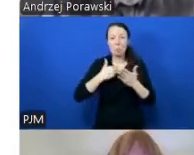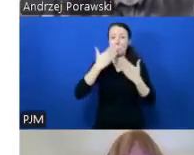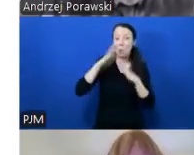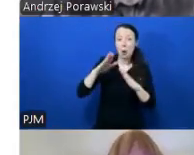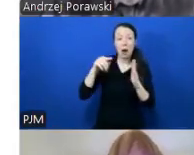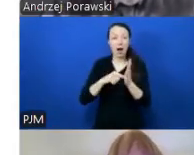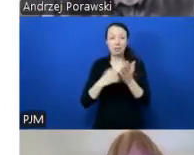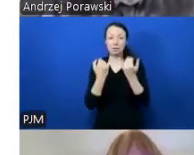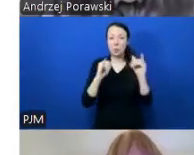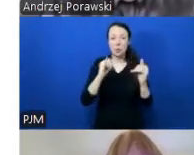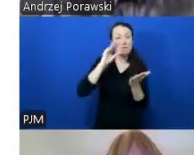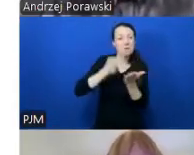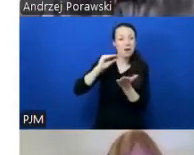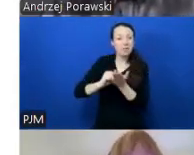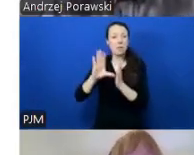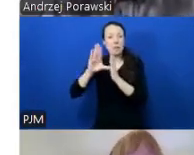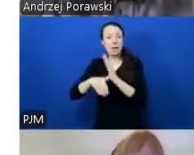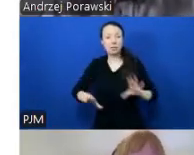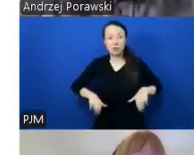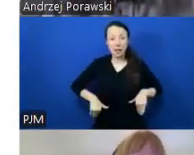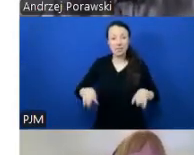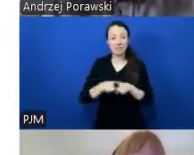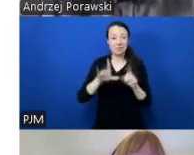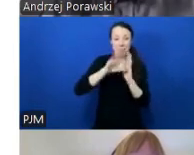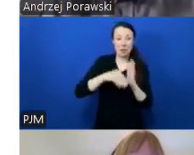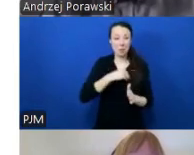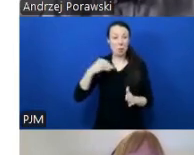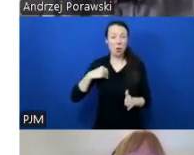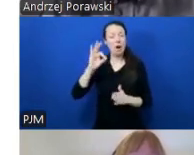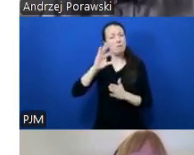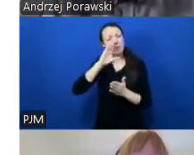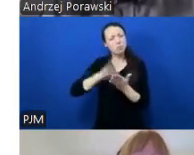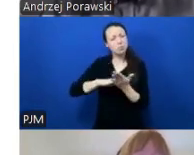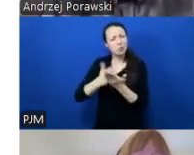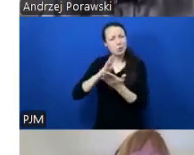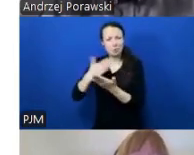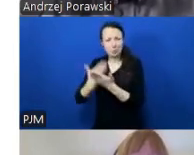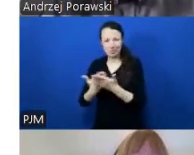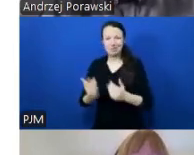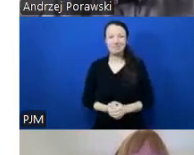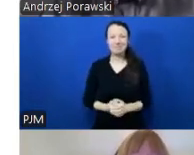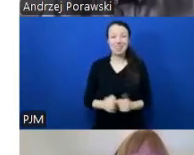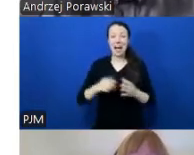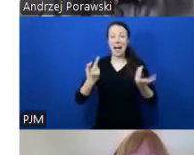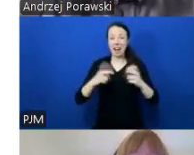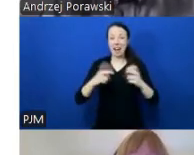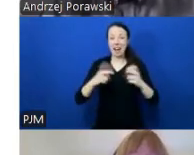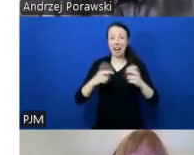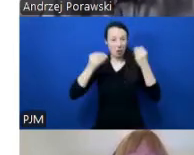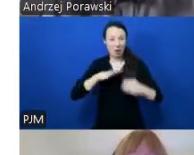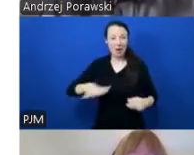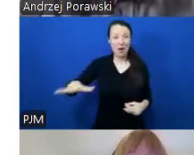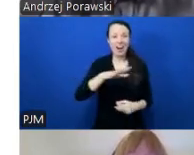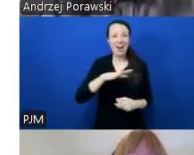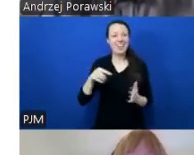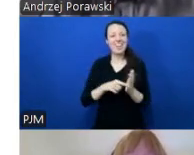focus on presenting practical experiences from Swiss and Polish cities, and our local development forum